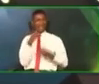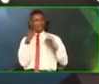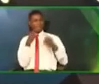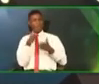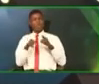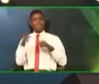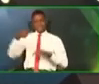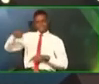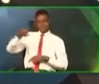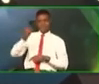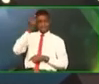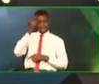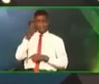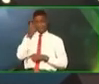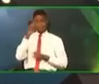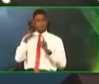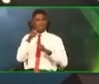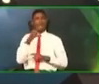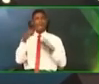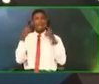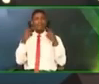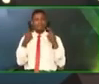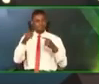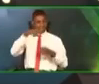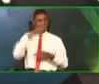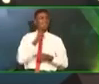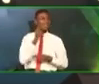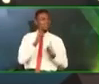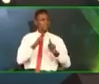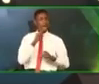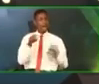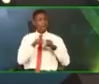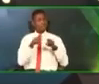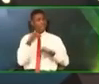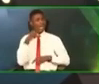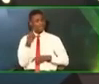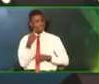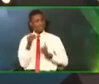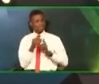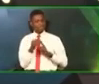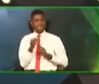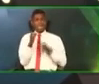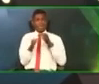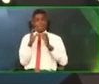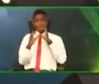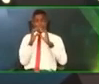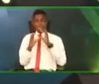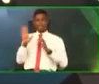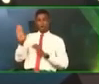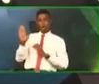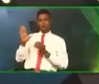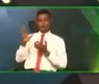you said? Because while you are laughing, they are also laughing. They are not at a loss at all, as far as communicating your intent